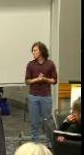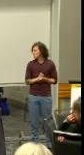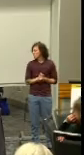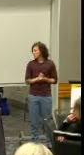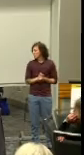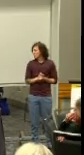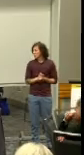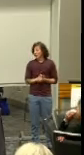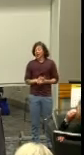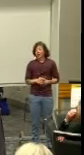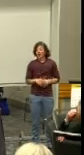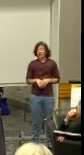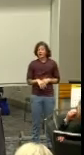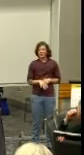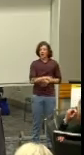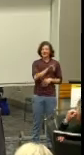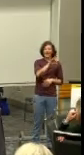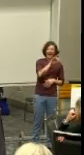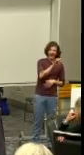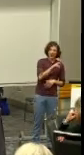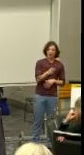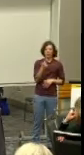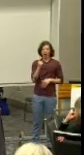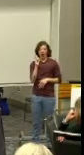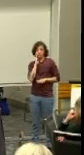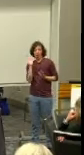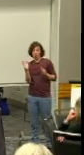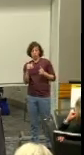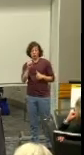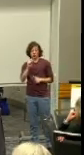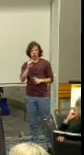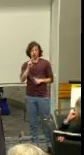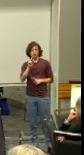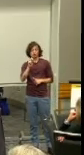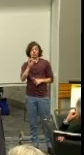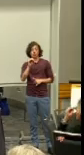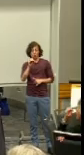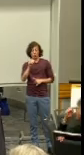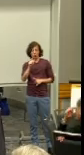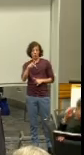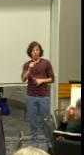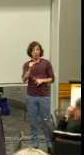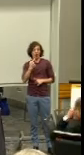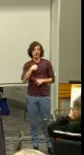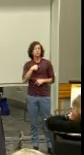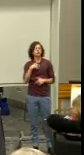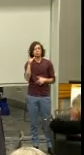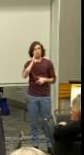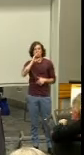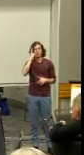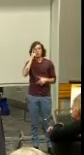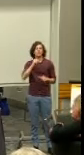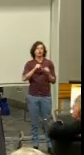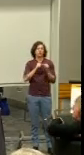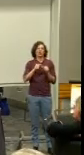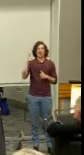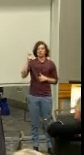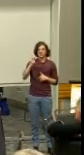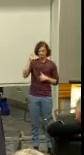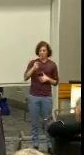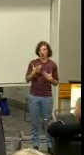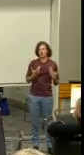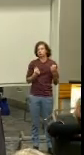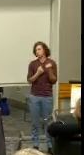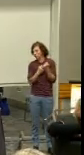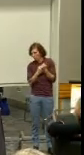The 8 one-bedroom student apartments, looking for mixed subsidies on that, working with some foundations and some other folks to